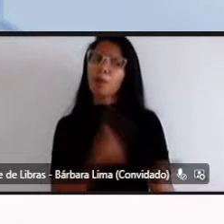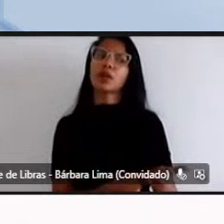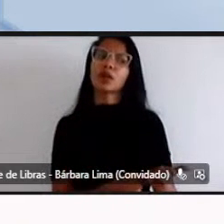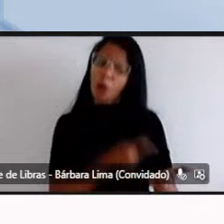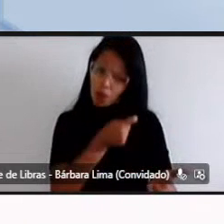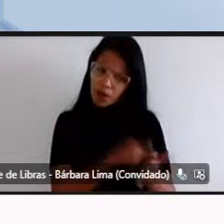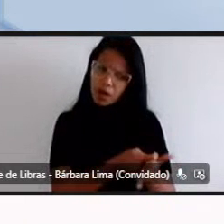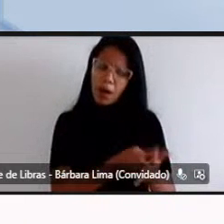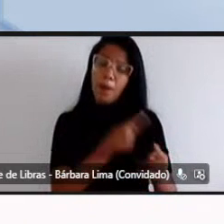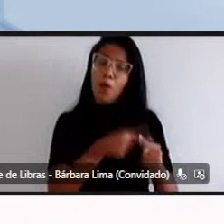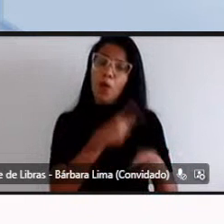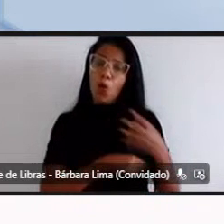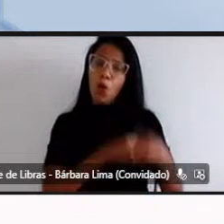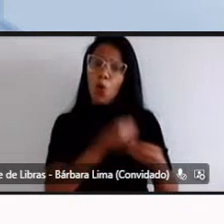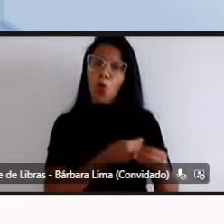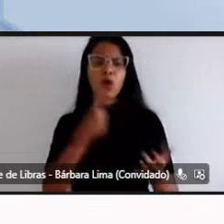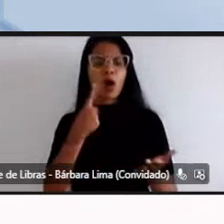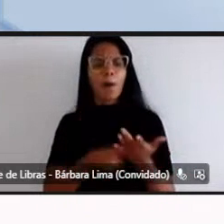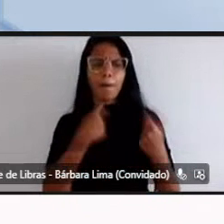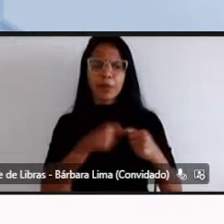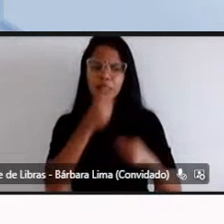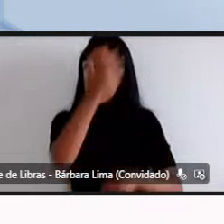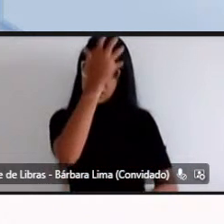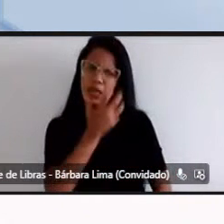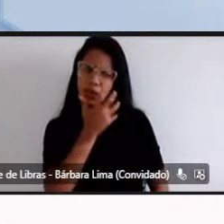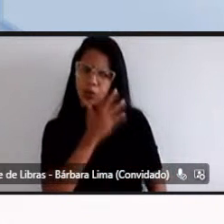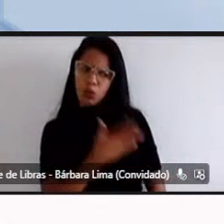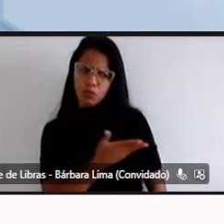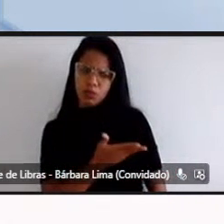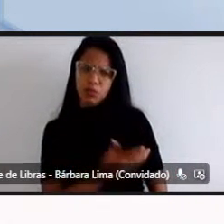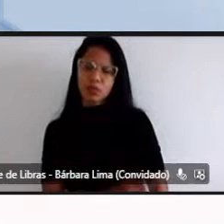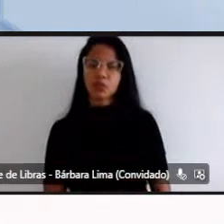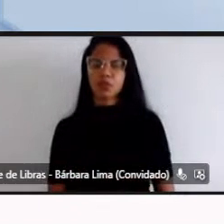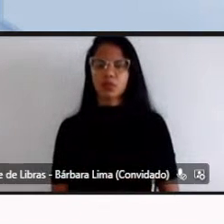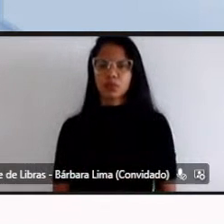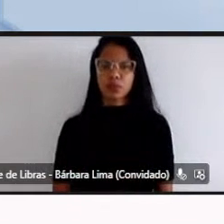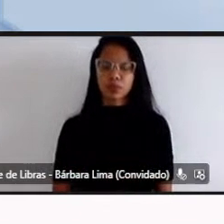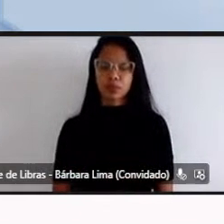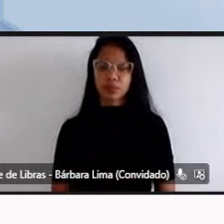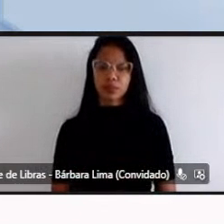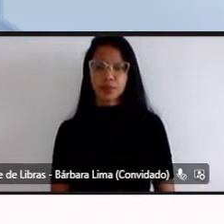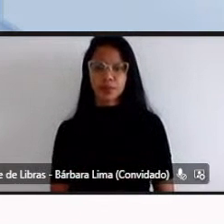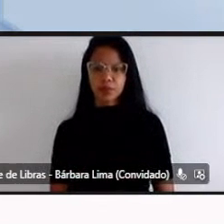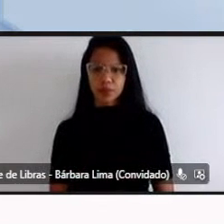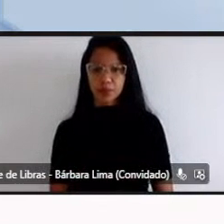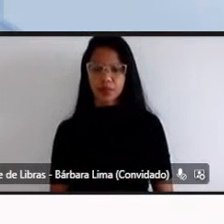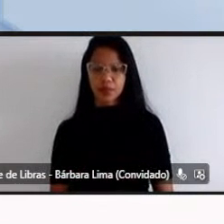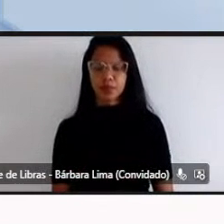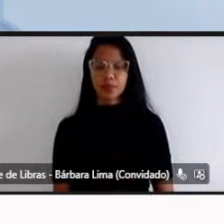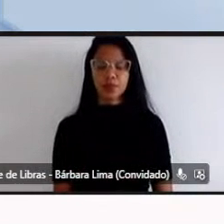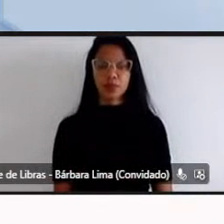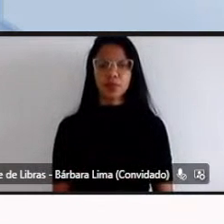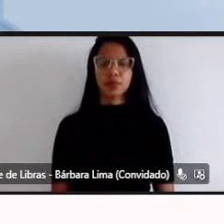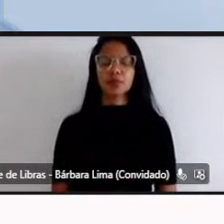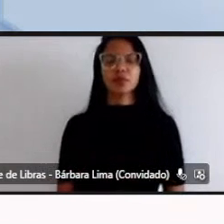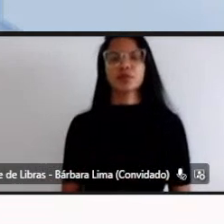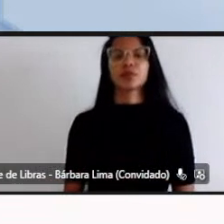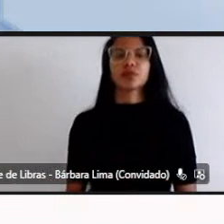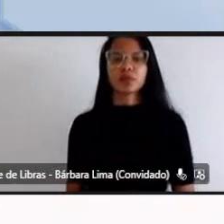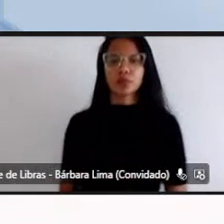ser levados muito a sério. And international research would suggest